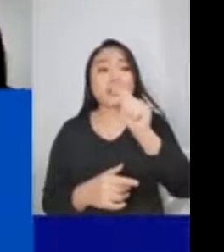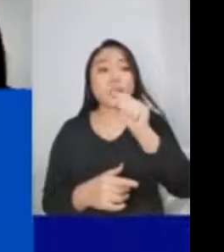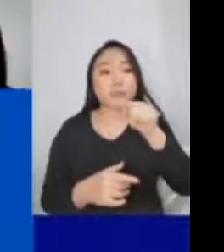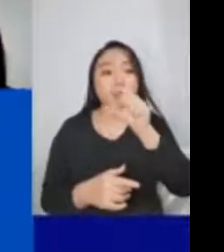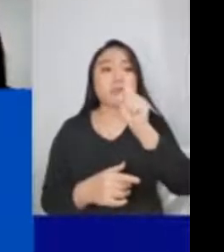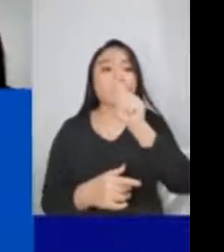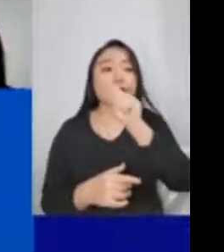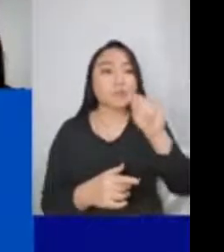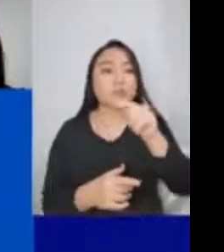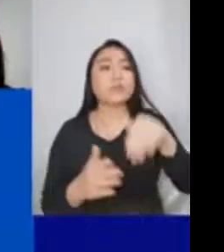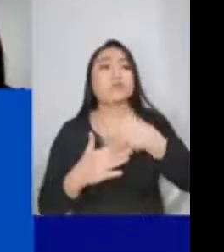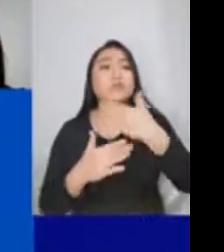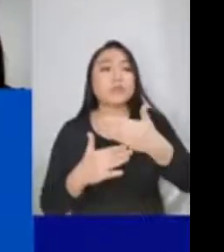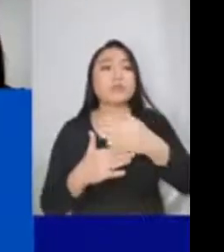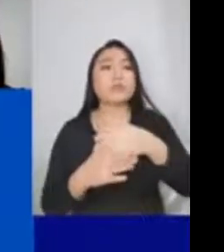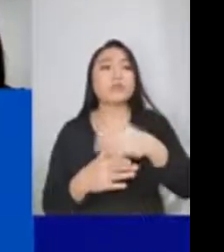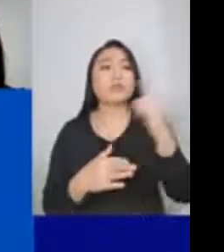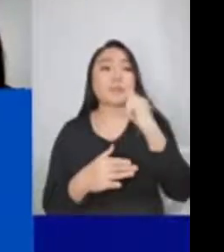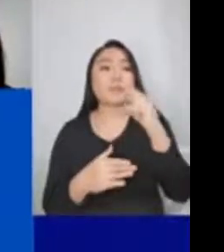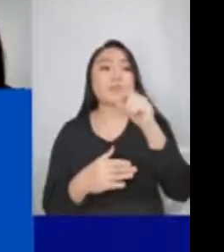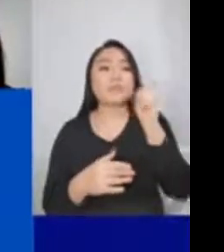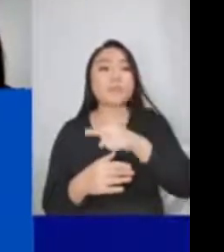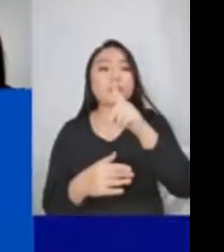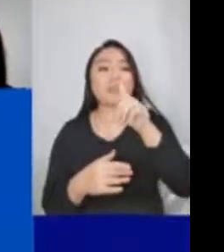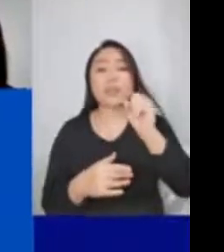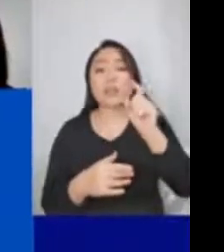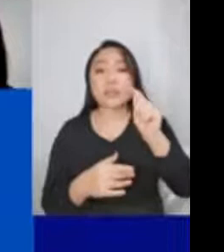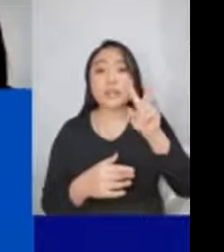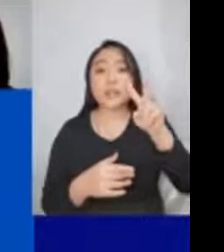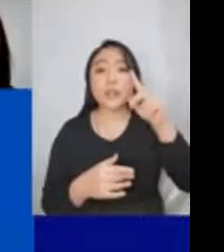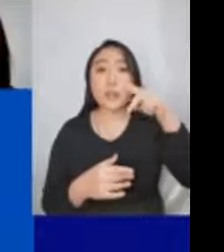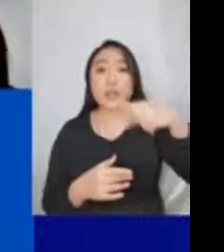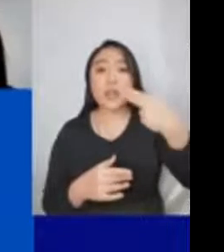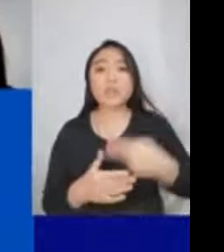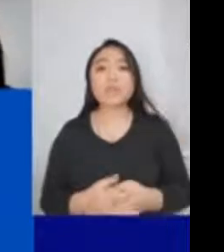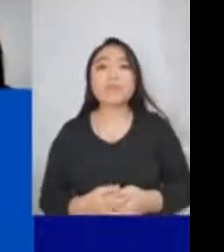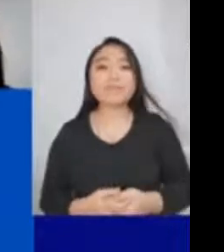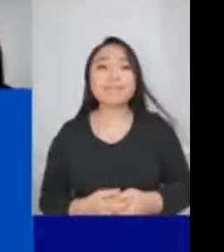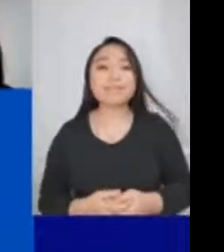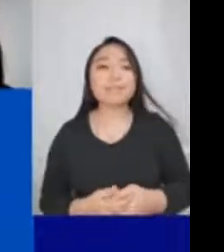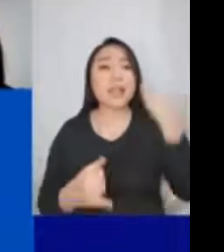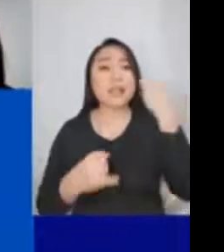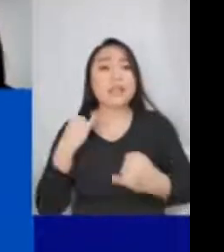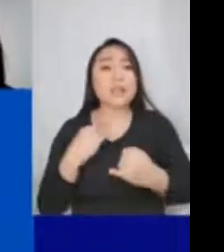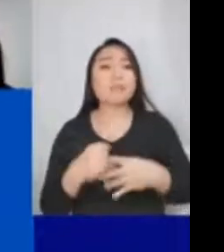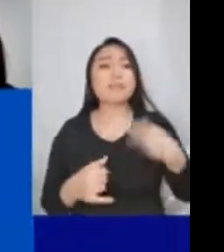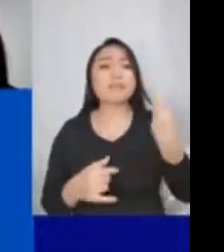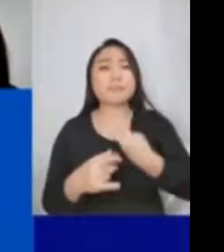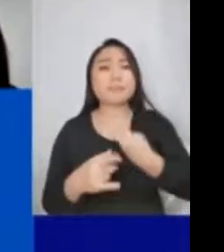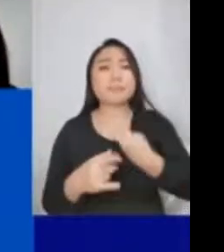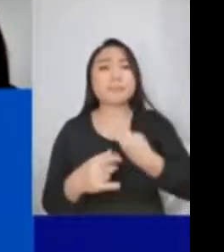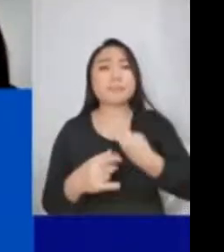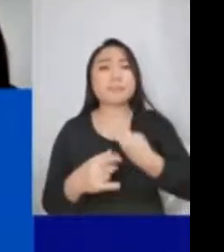have a question, you can ask it later on the Q&A portion. Once again, this is Linda Maglake. Stay safe,